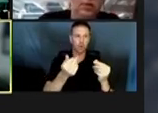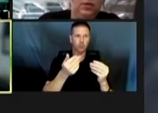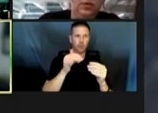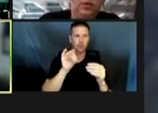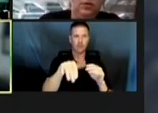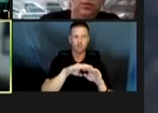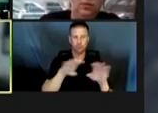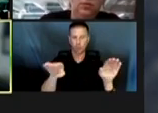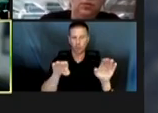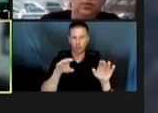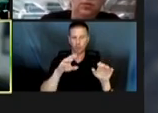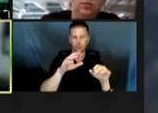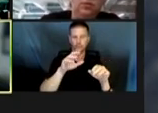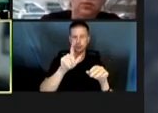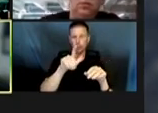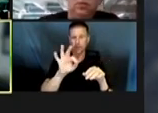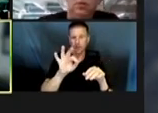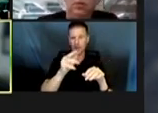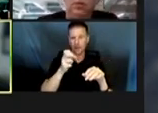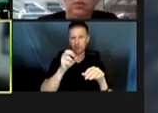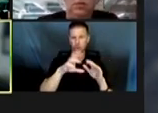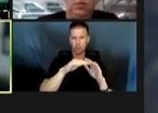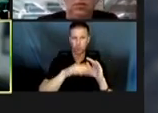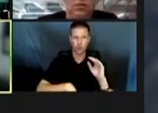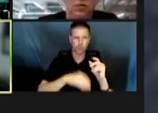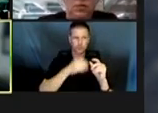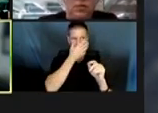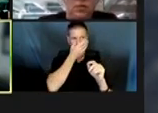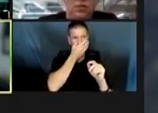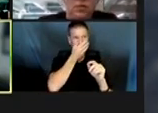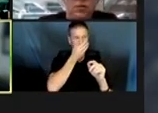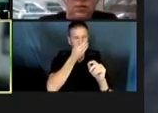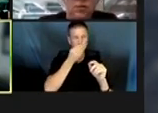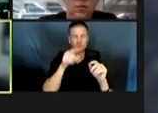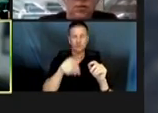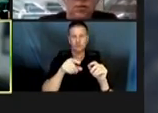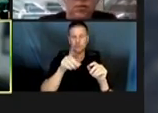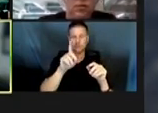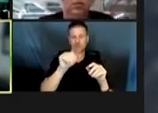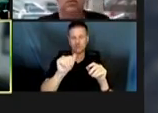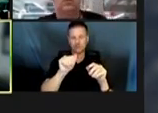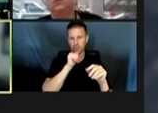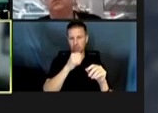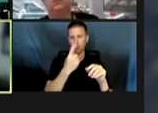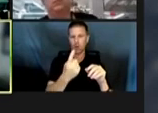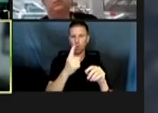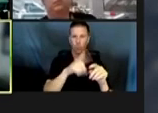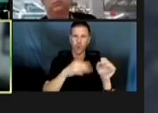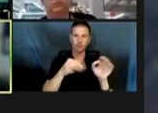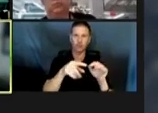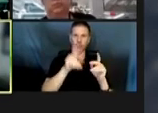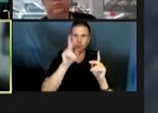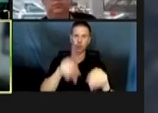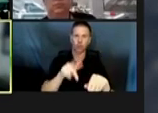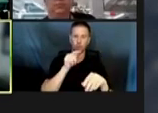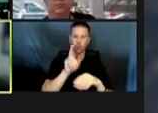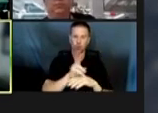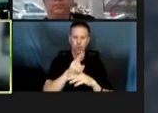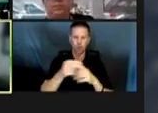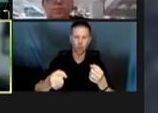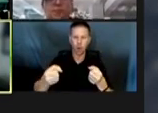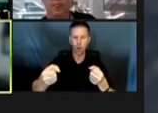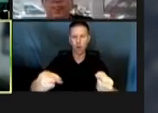floor, are 29 inches or below. And disability is not a singular, what if there is a person who uses a walker